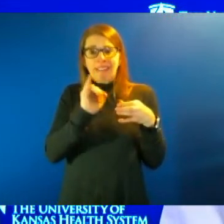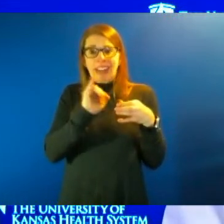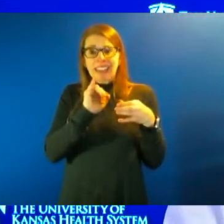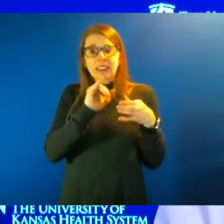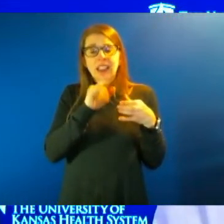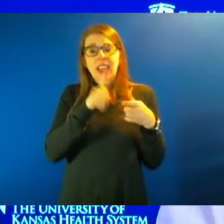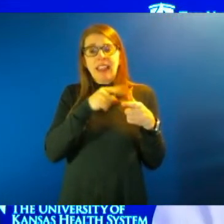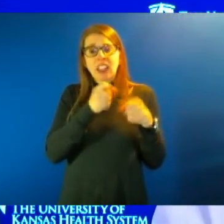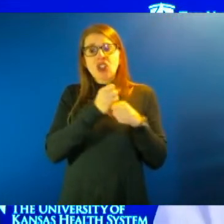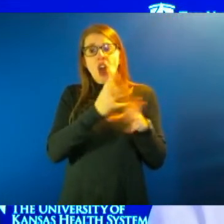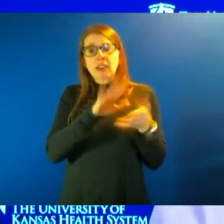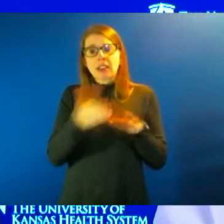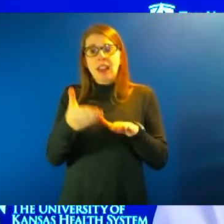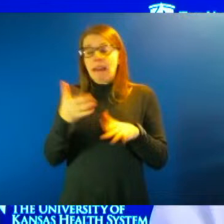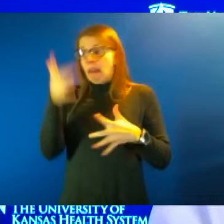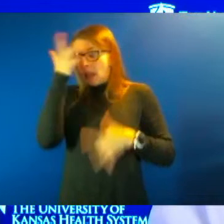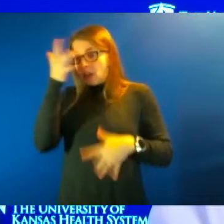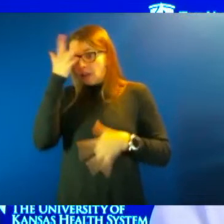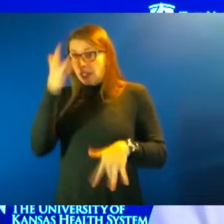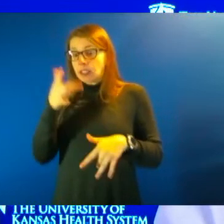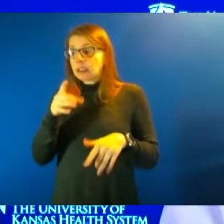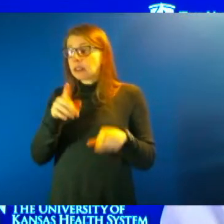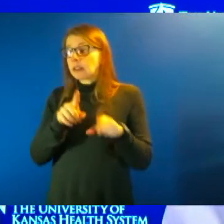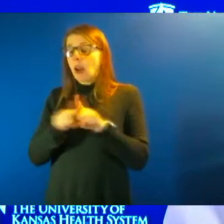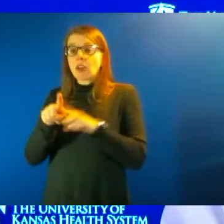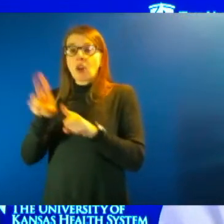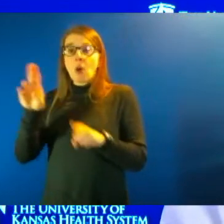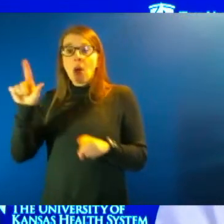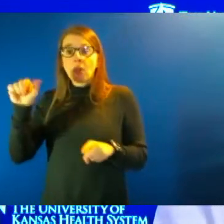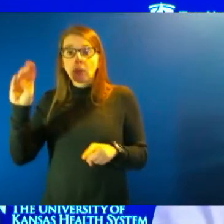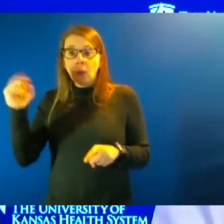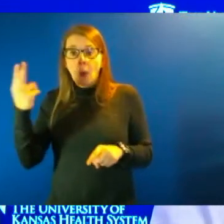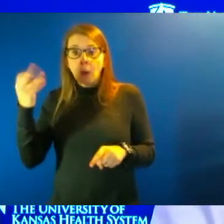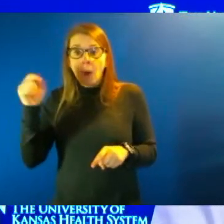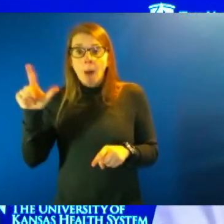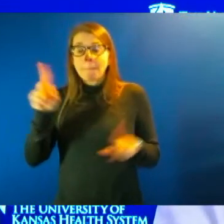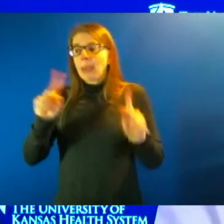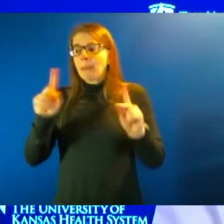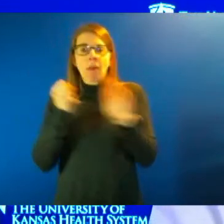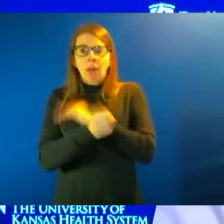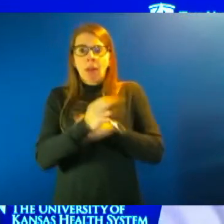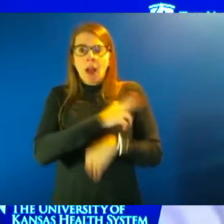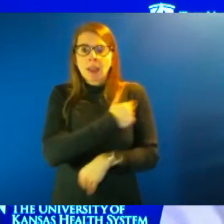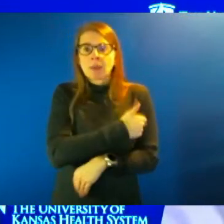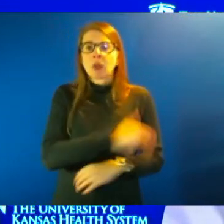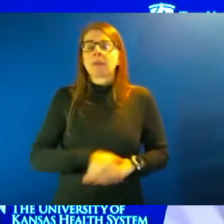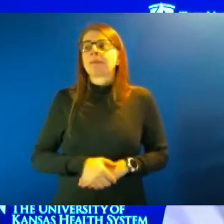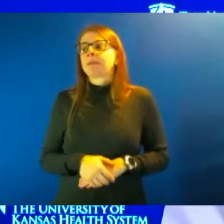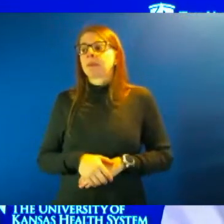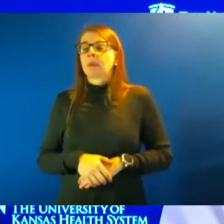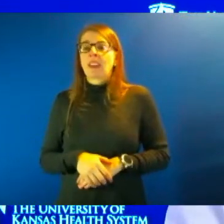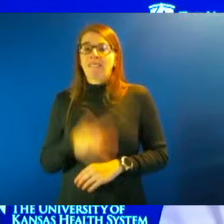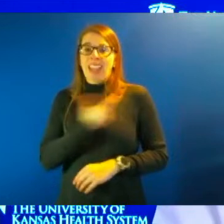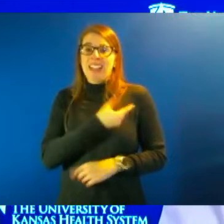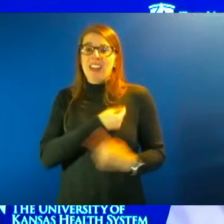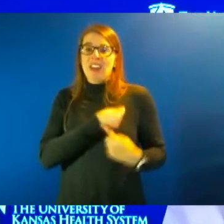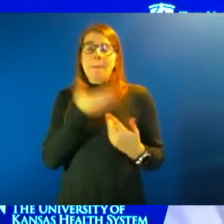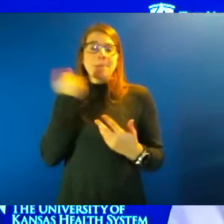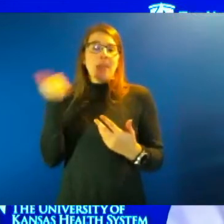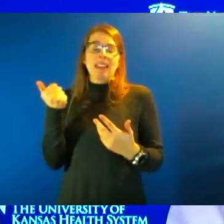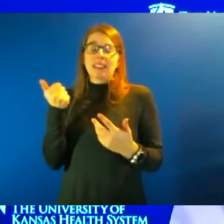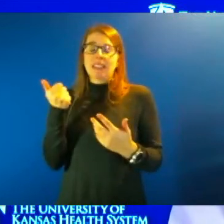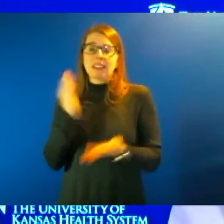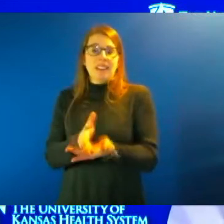issues, the illnesses that continue to crop up, people going to the hospital. And so really vaccination is the best way out of this to help